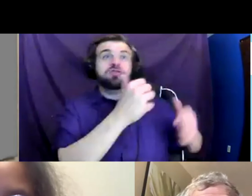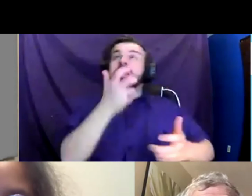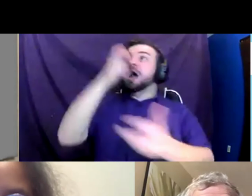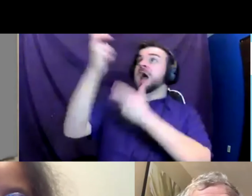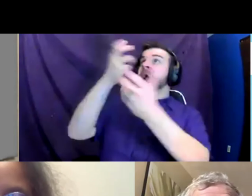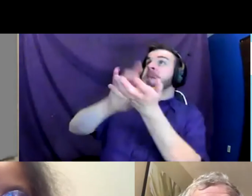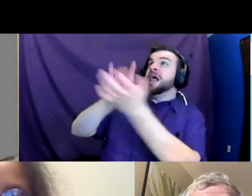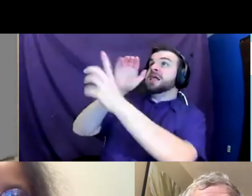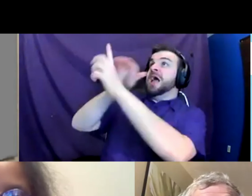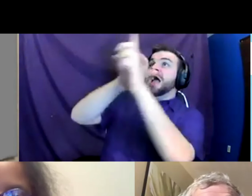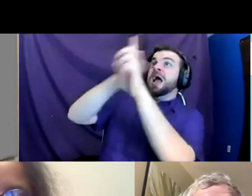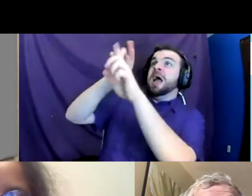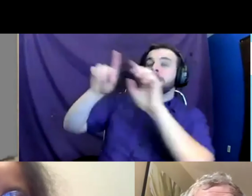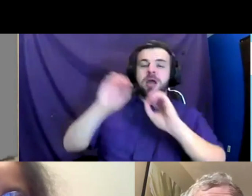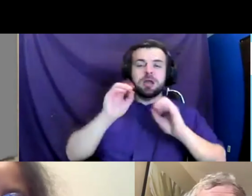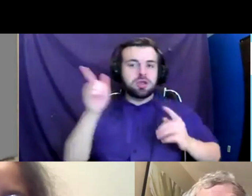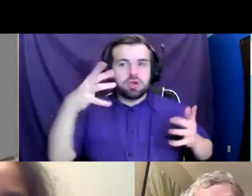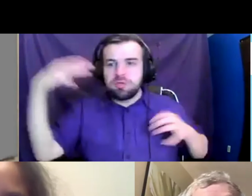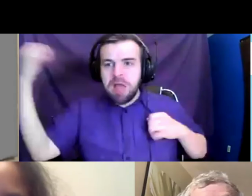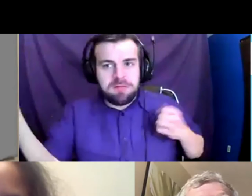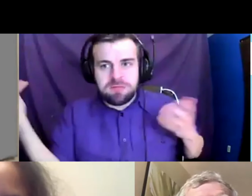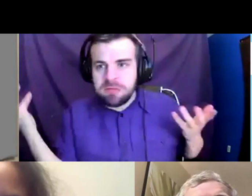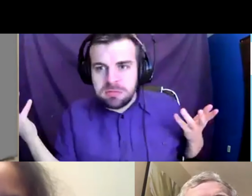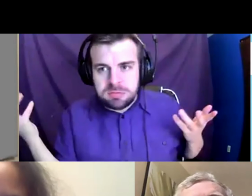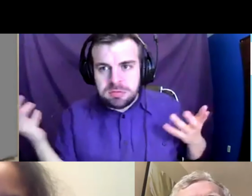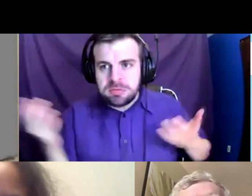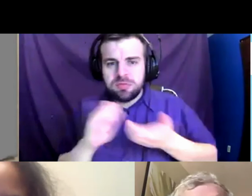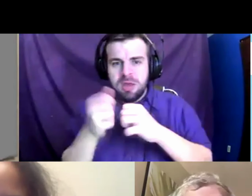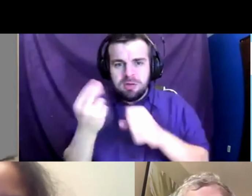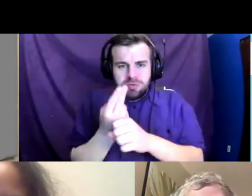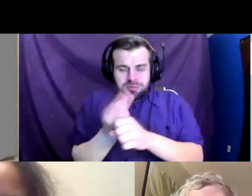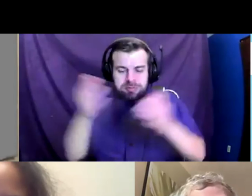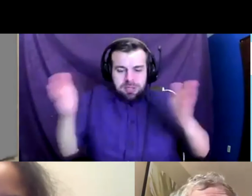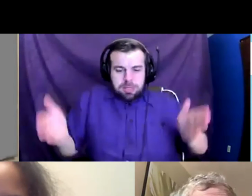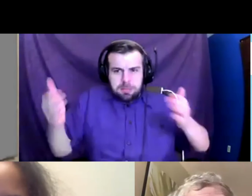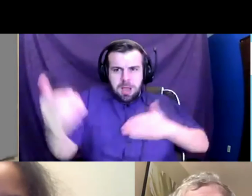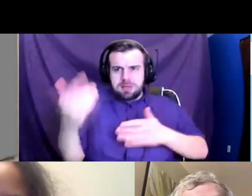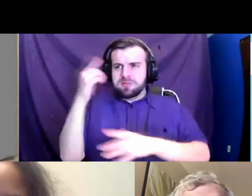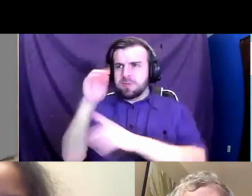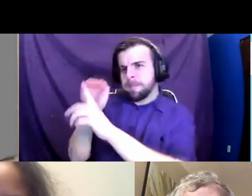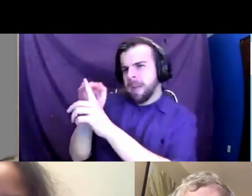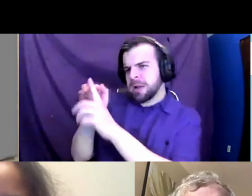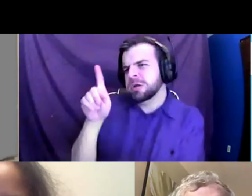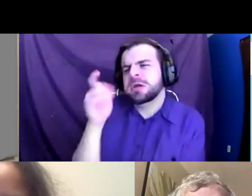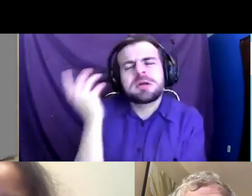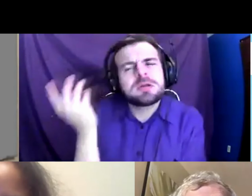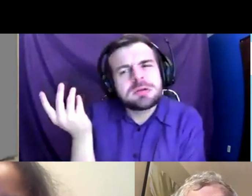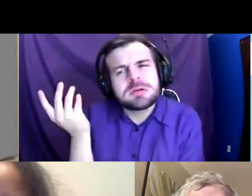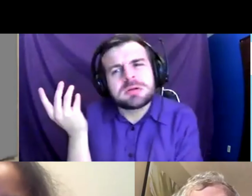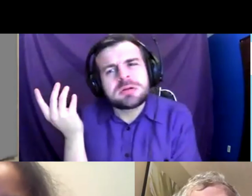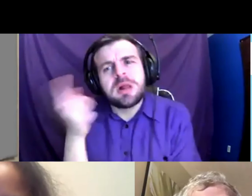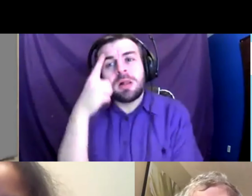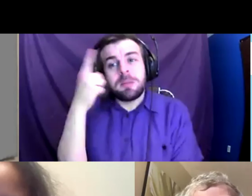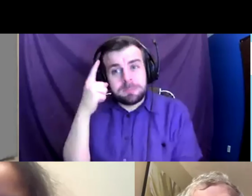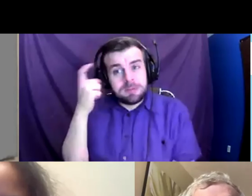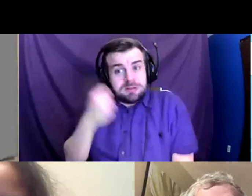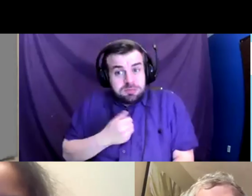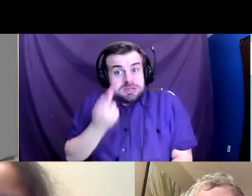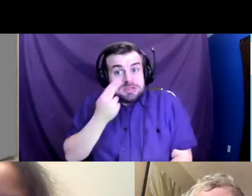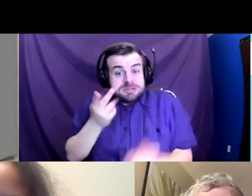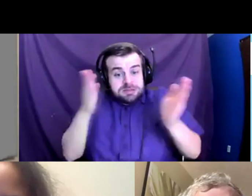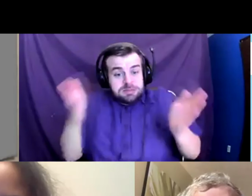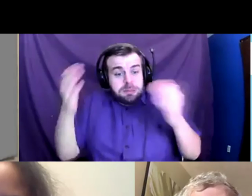to use your little box to remind you? Because, we can see our box sitting on the table with our medicine,